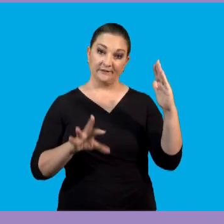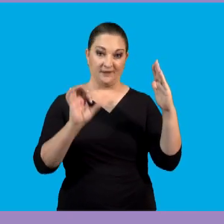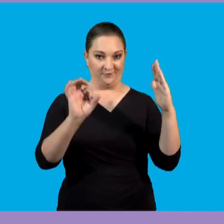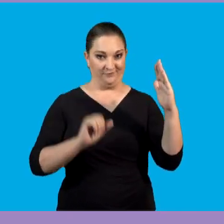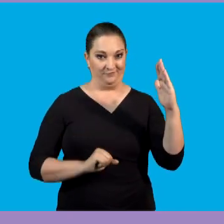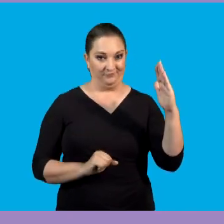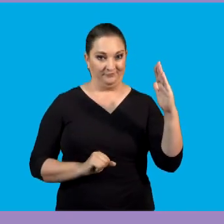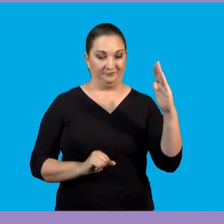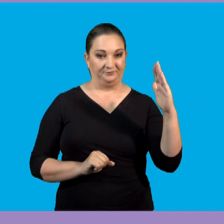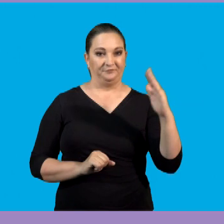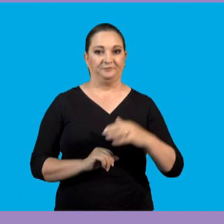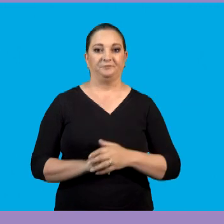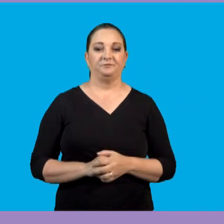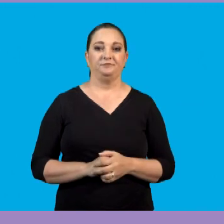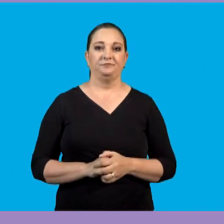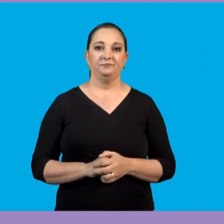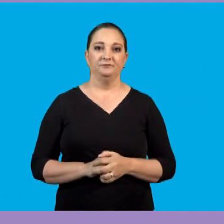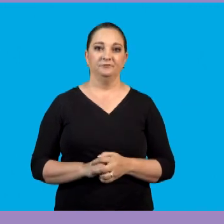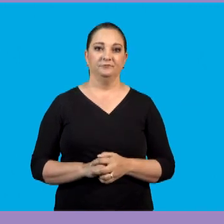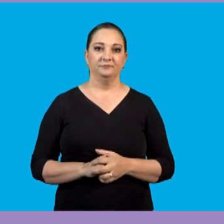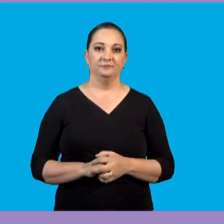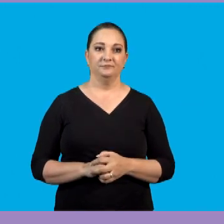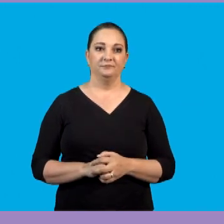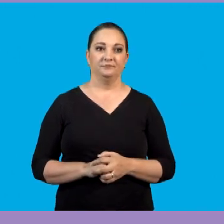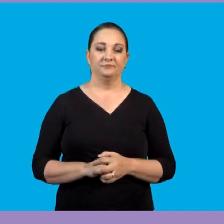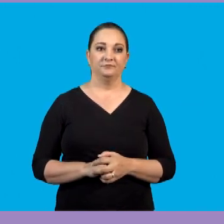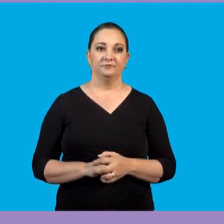is 25 degrees.